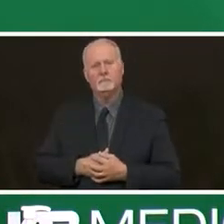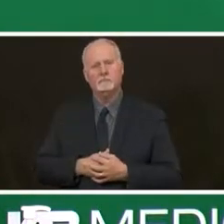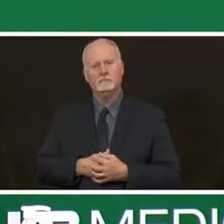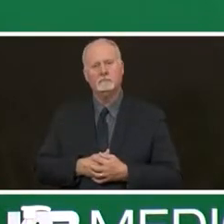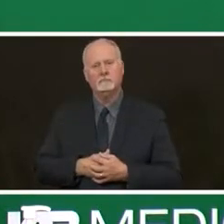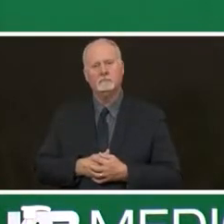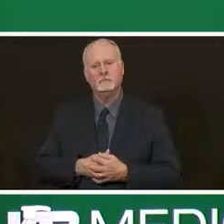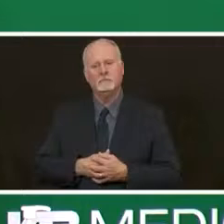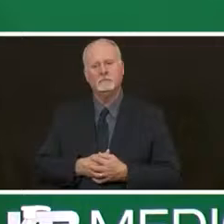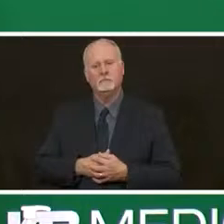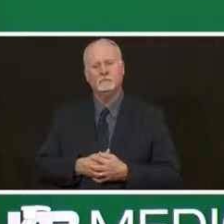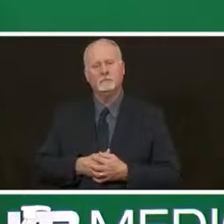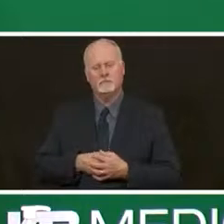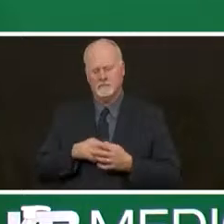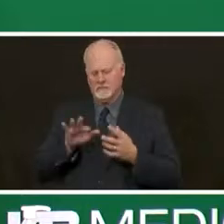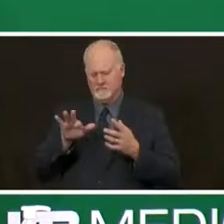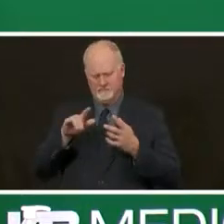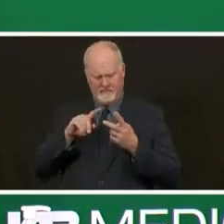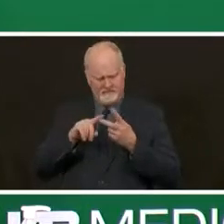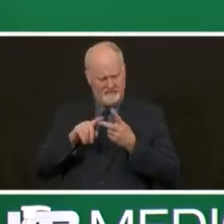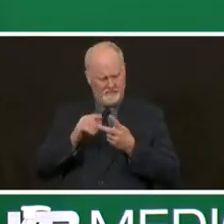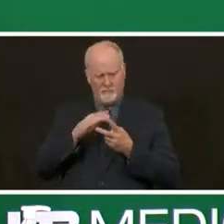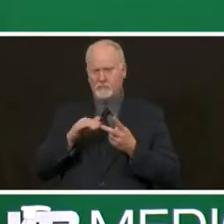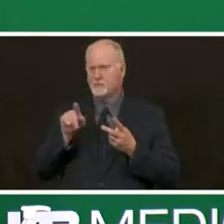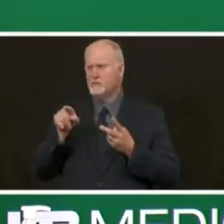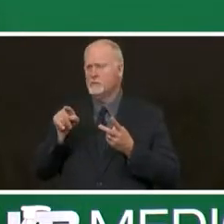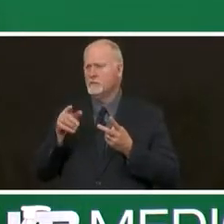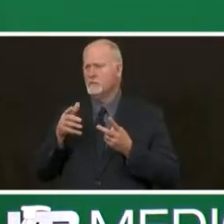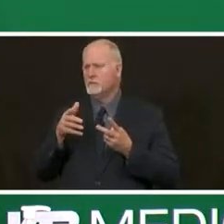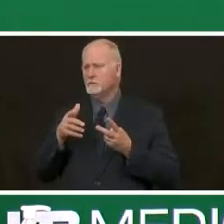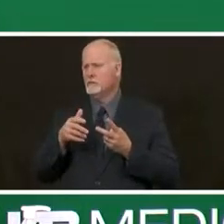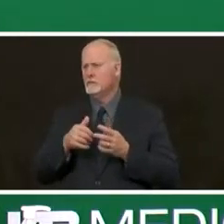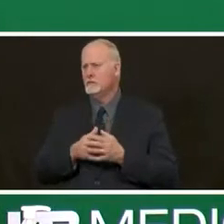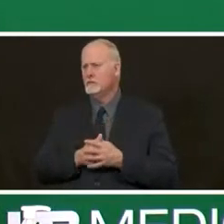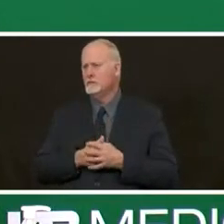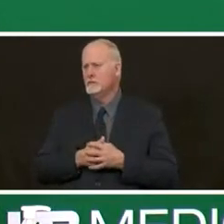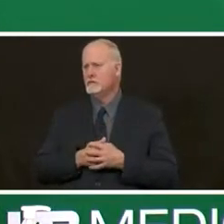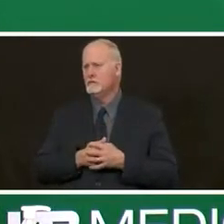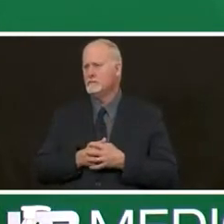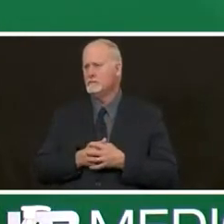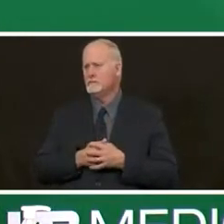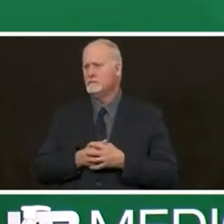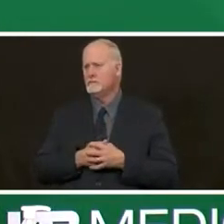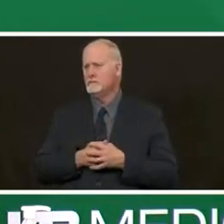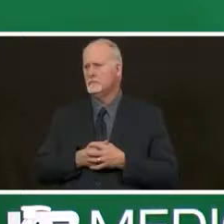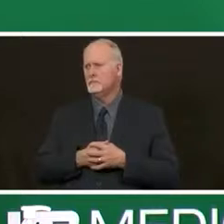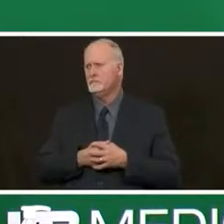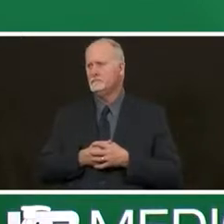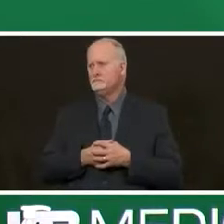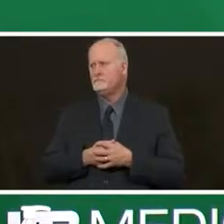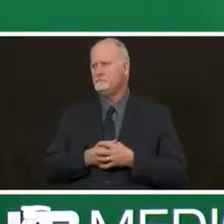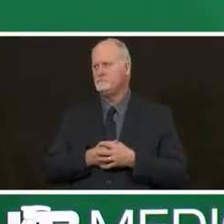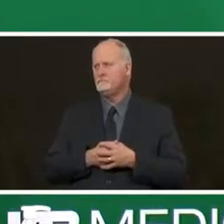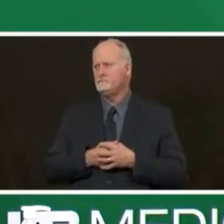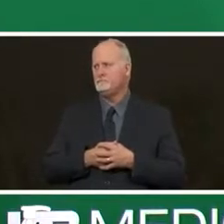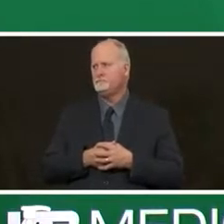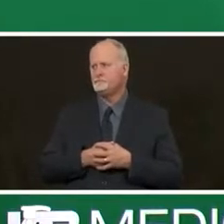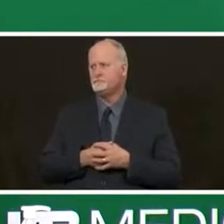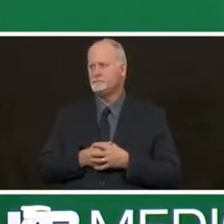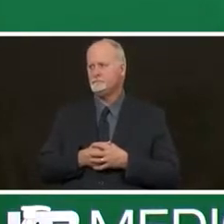And then the second part of your question was? How do you hope that this process memorializes him moving forward in his memory?